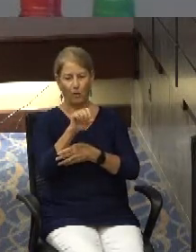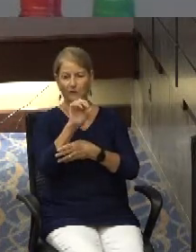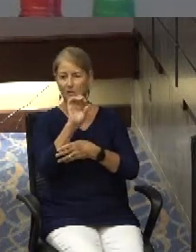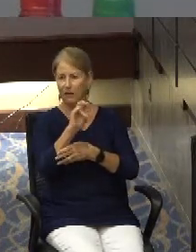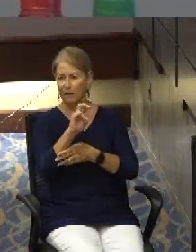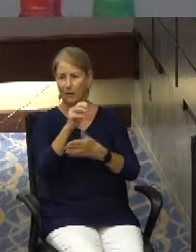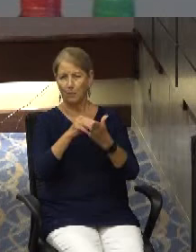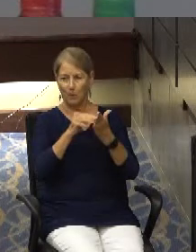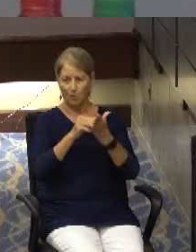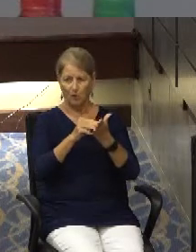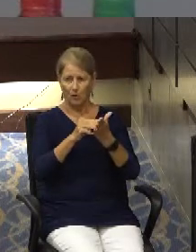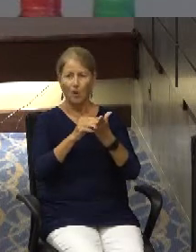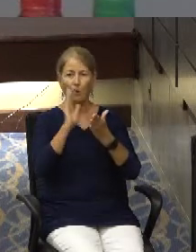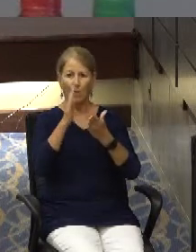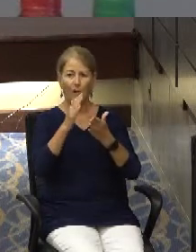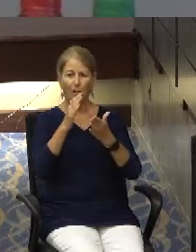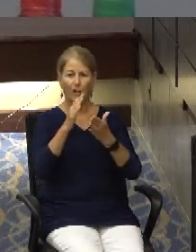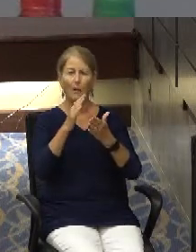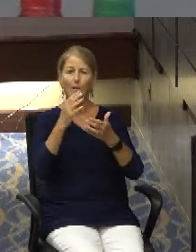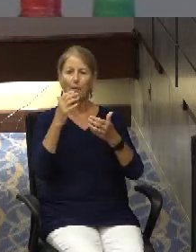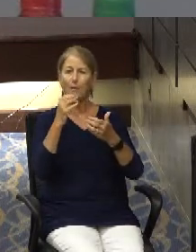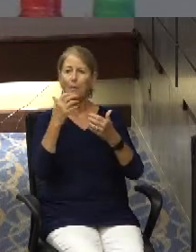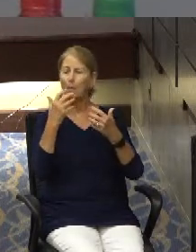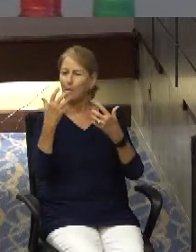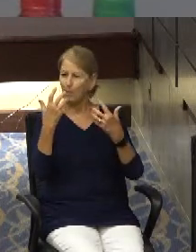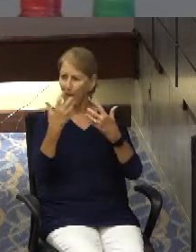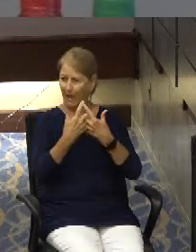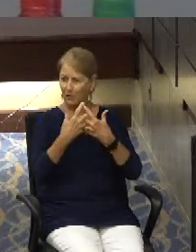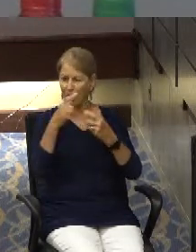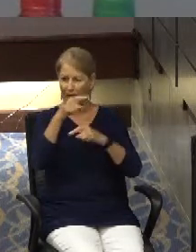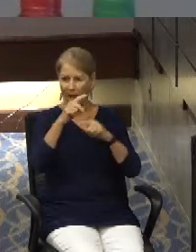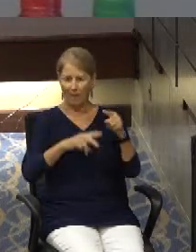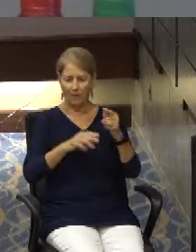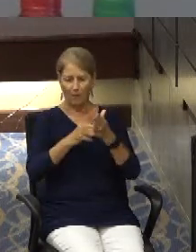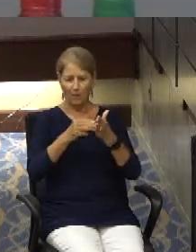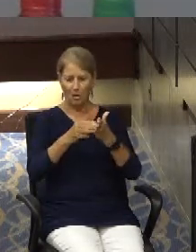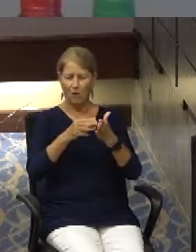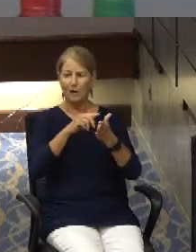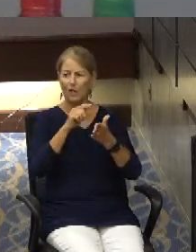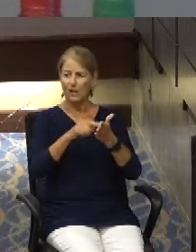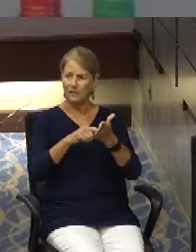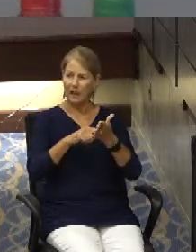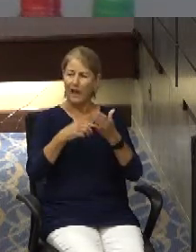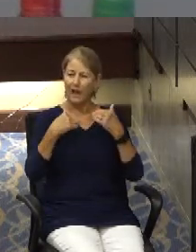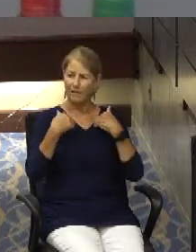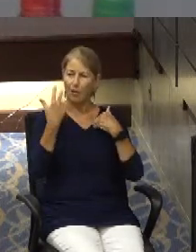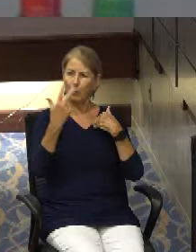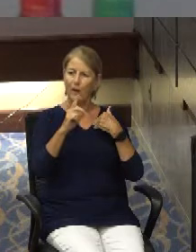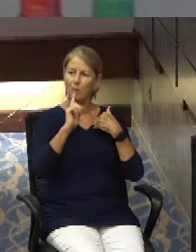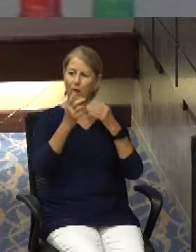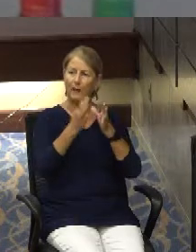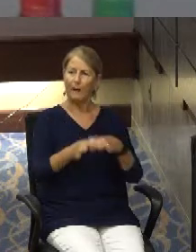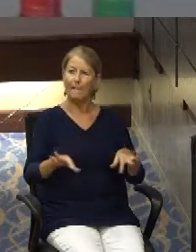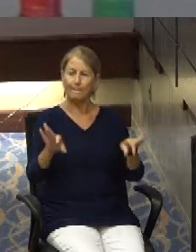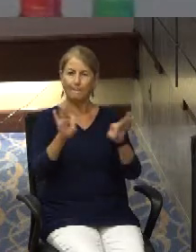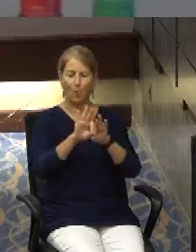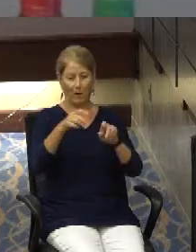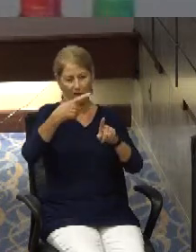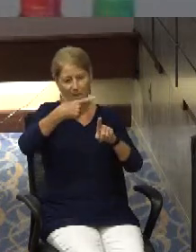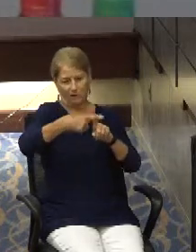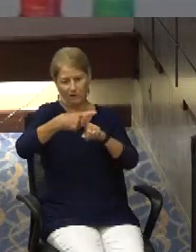under $500,000 of that, and I think this is catching 3 really important intersections in our